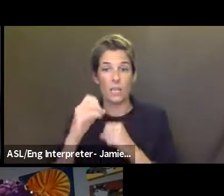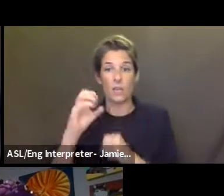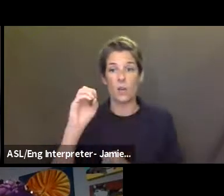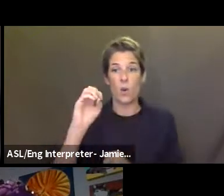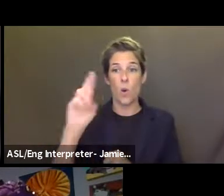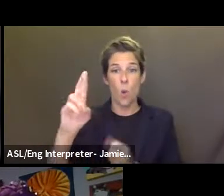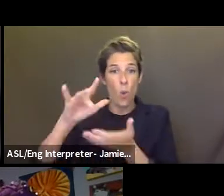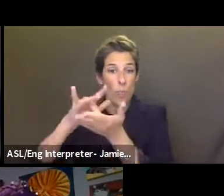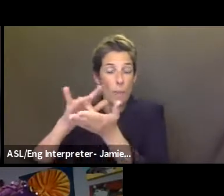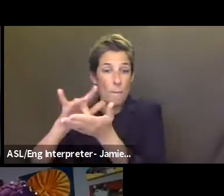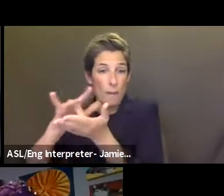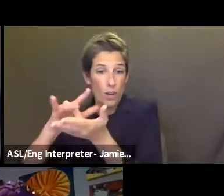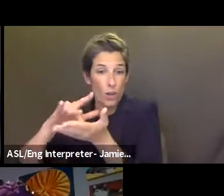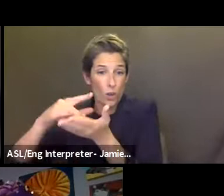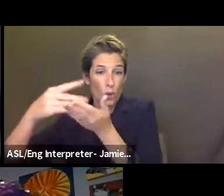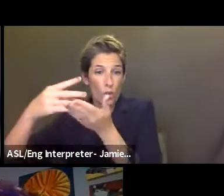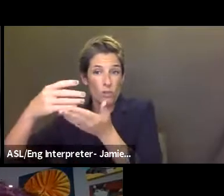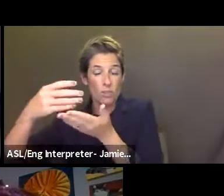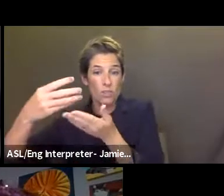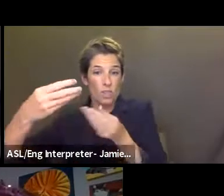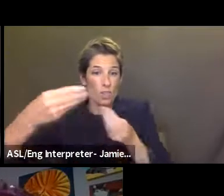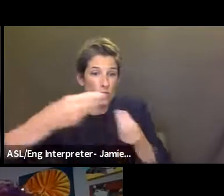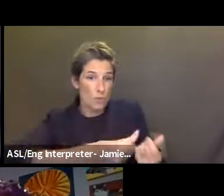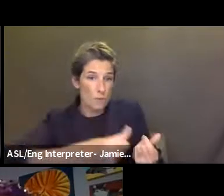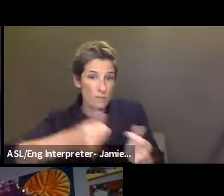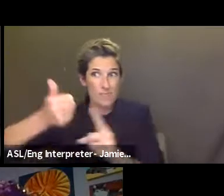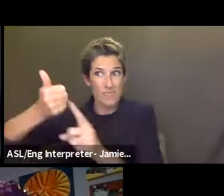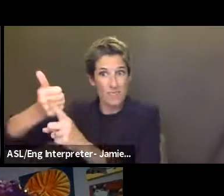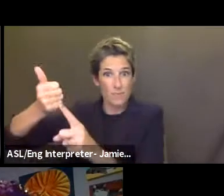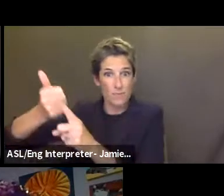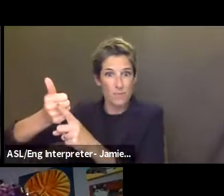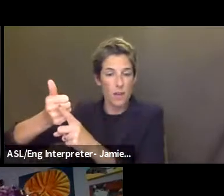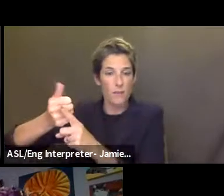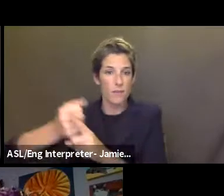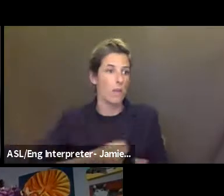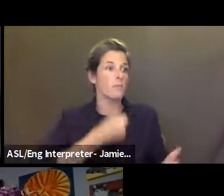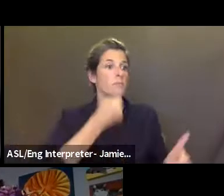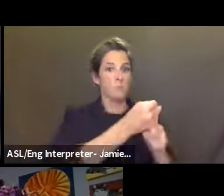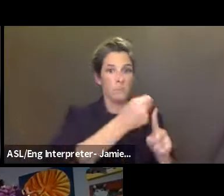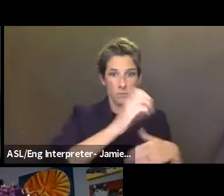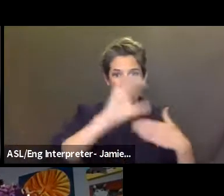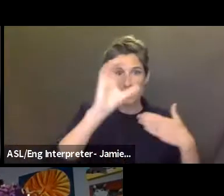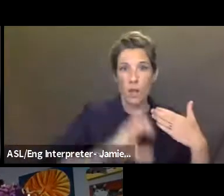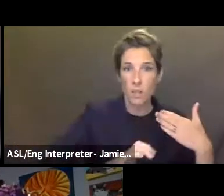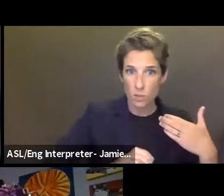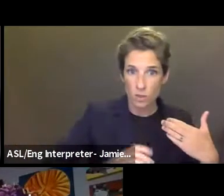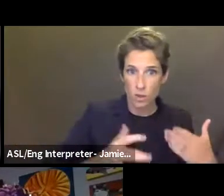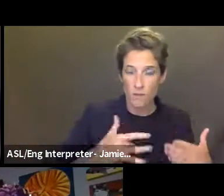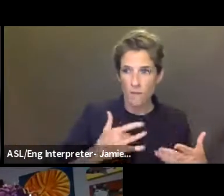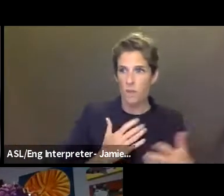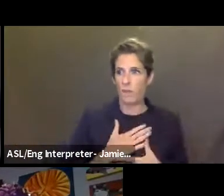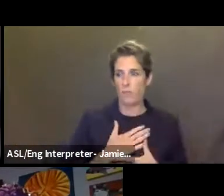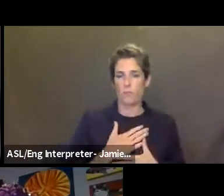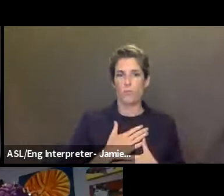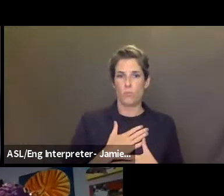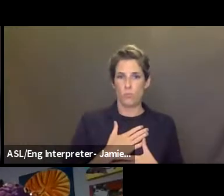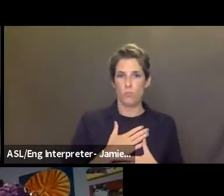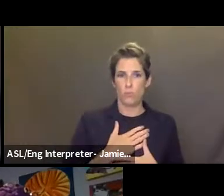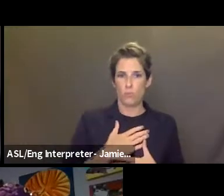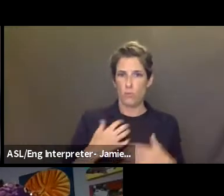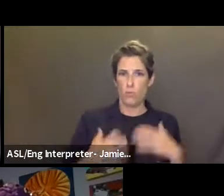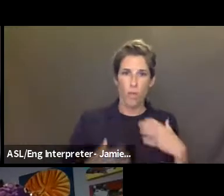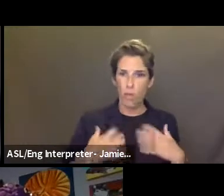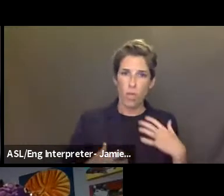of medical treatments that can cause conditions that we might feel I'm broken.